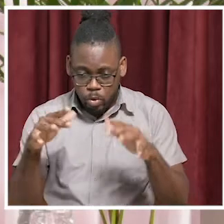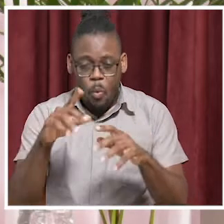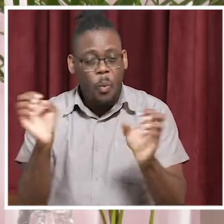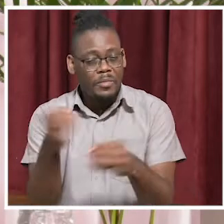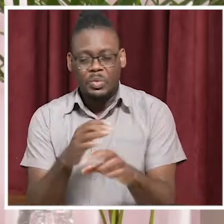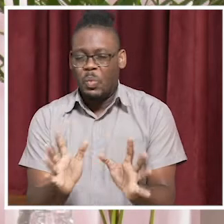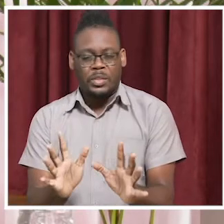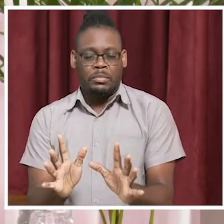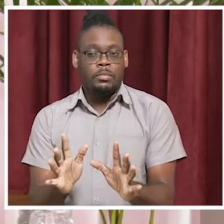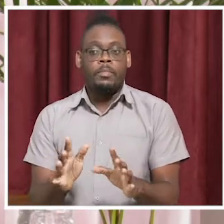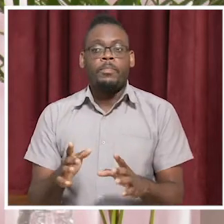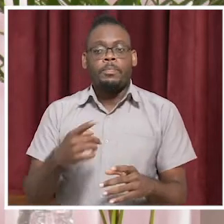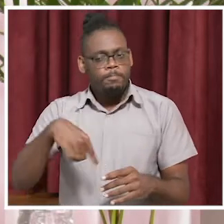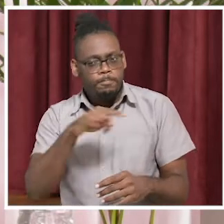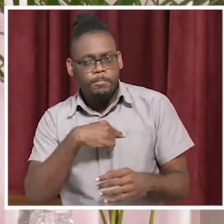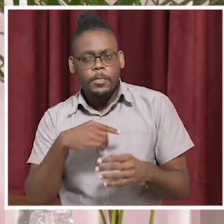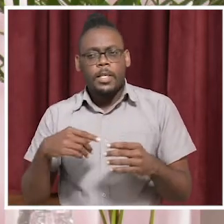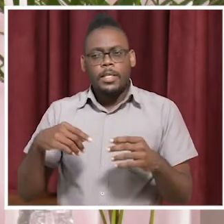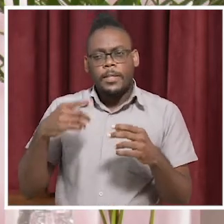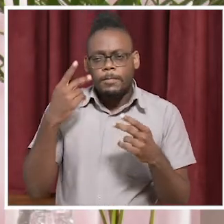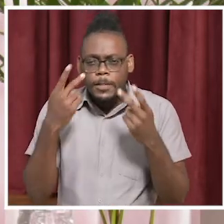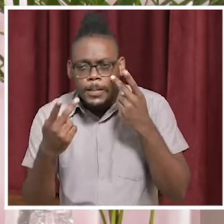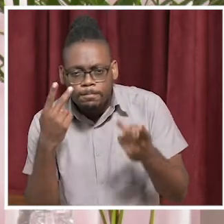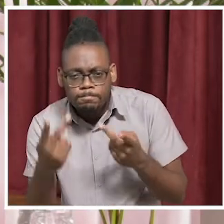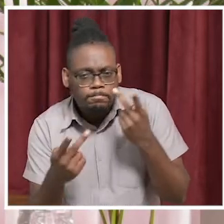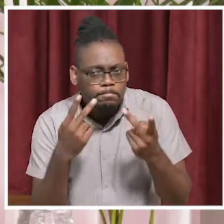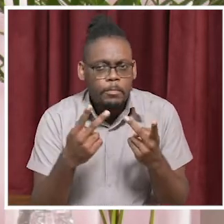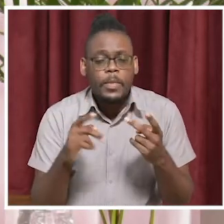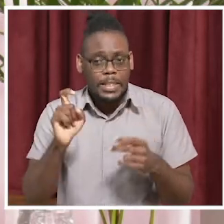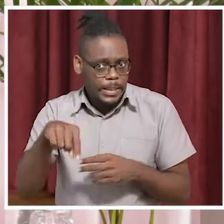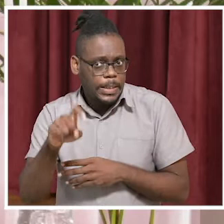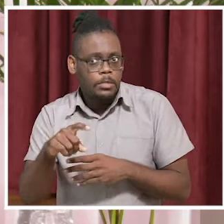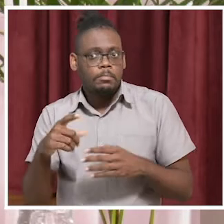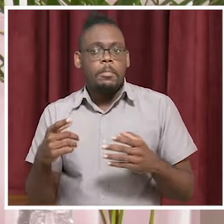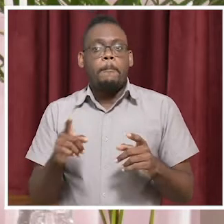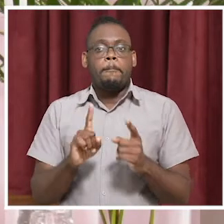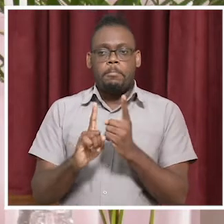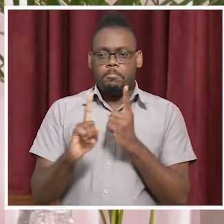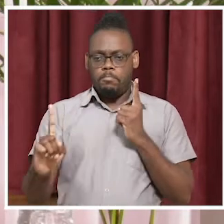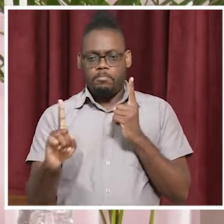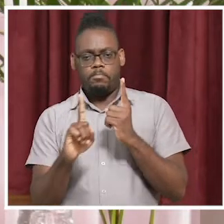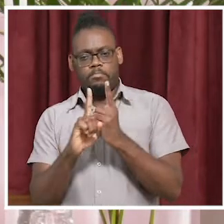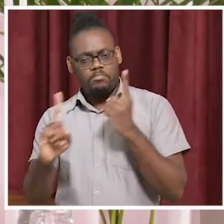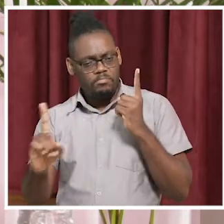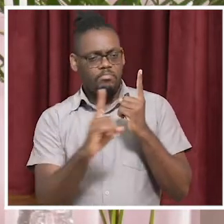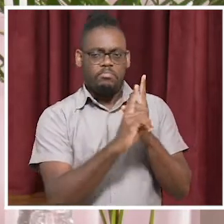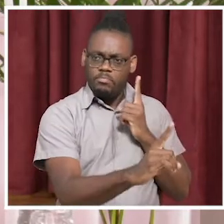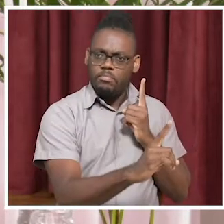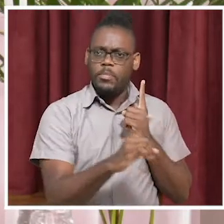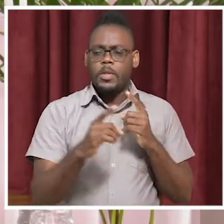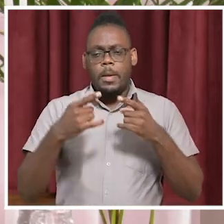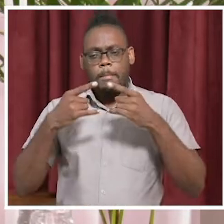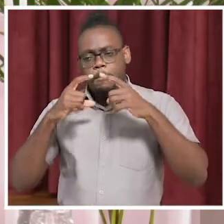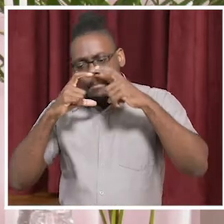Right. But you know, we have to maintain physical distancing. Physical distance and all such. And officers still visit because the nature